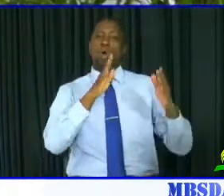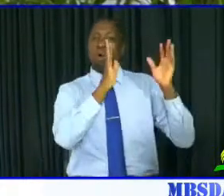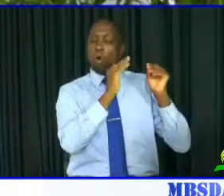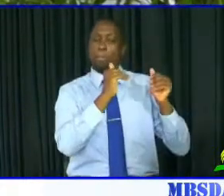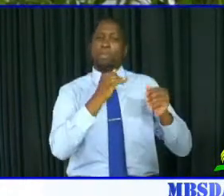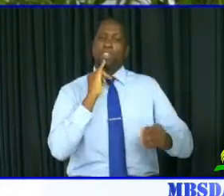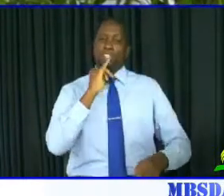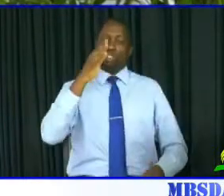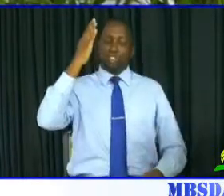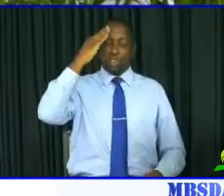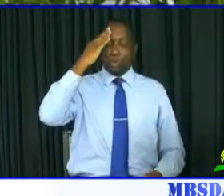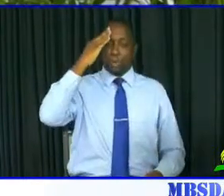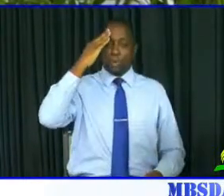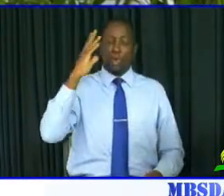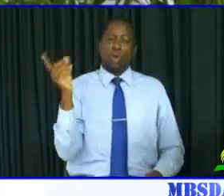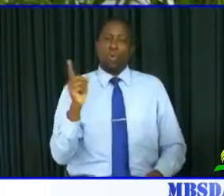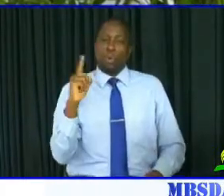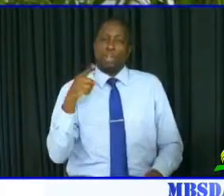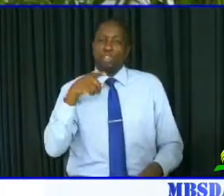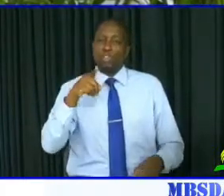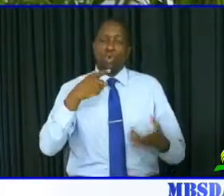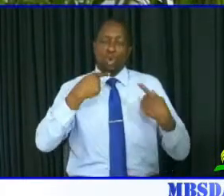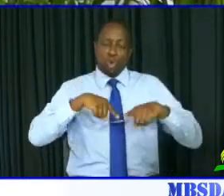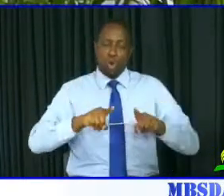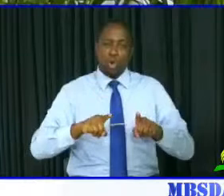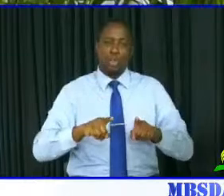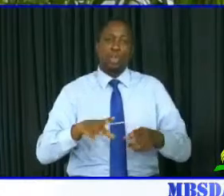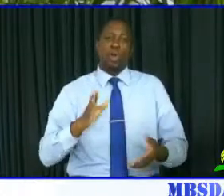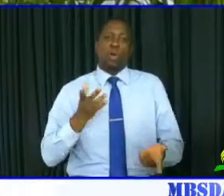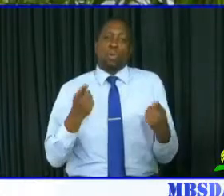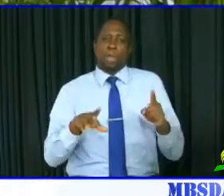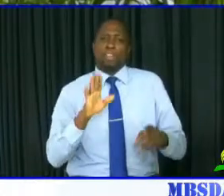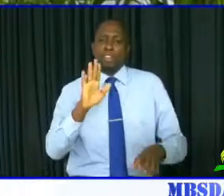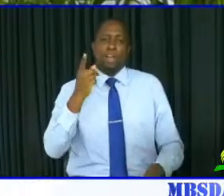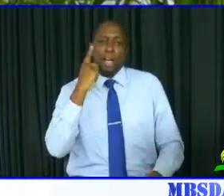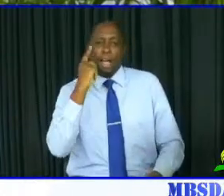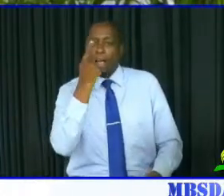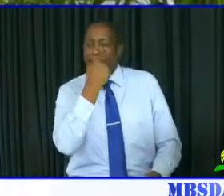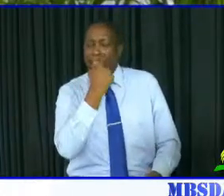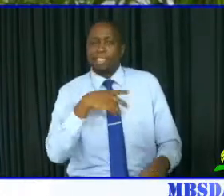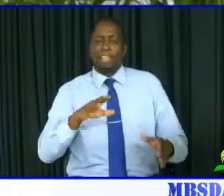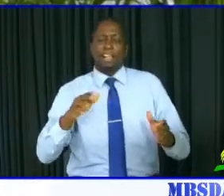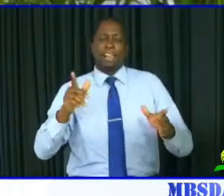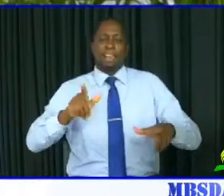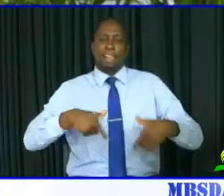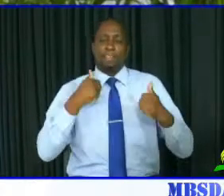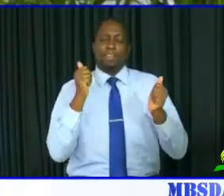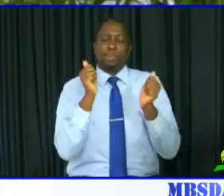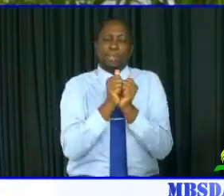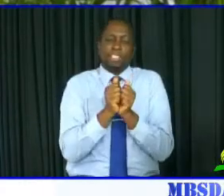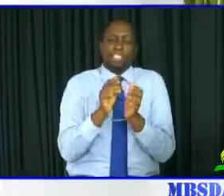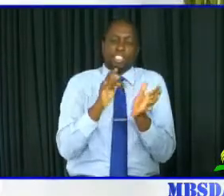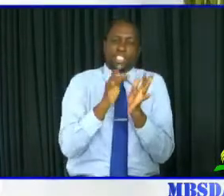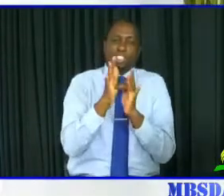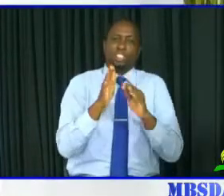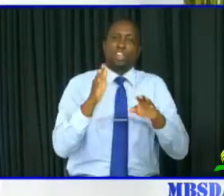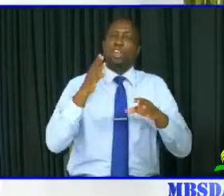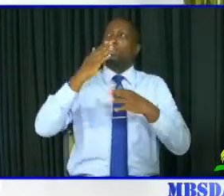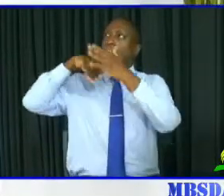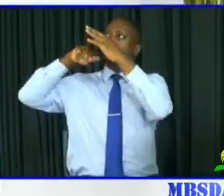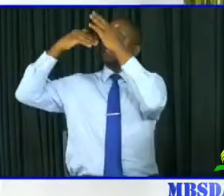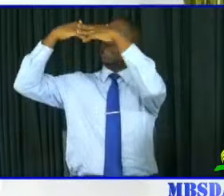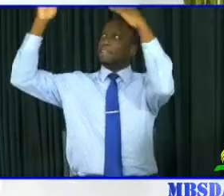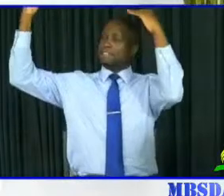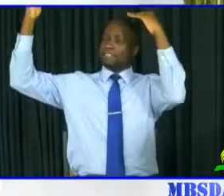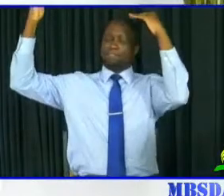knowing where you're going when you rise, living with Jesus on the other side.